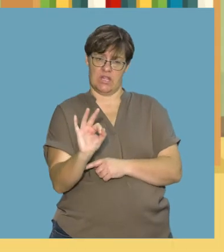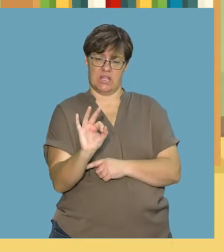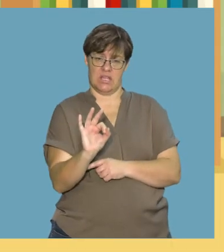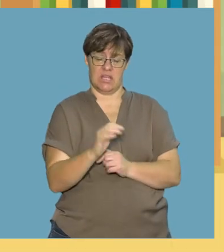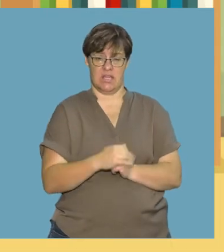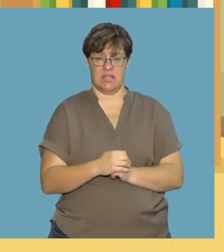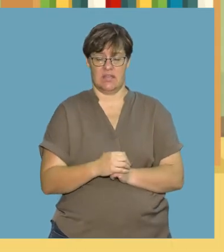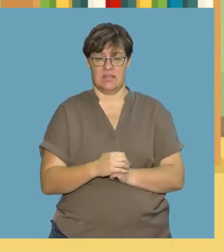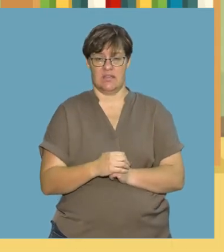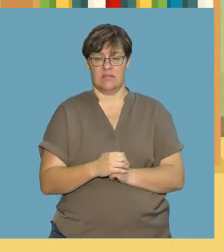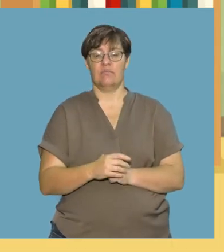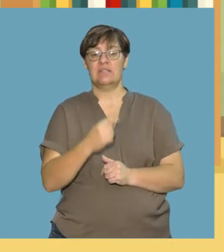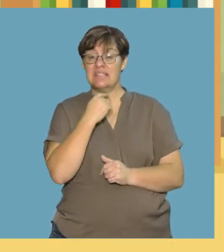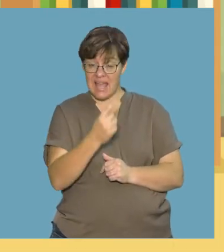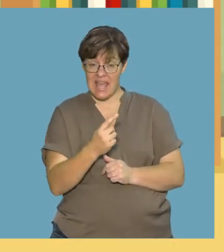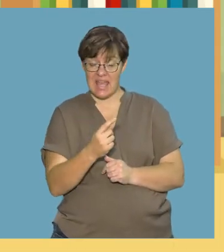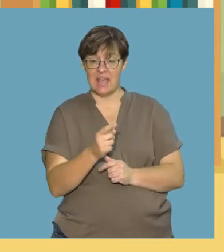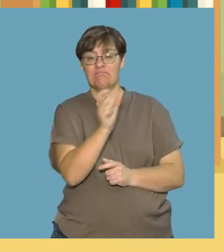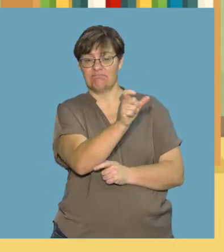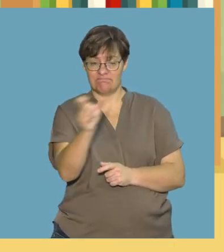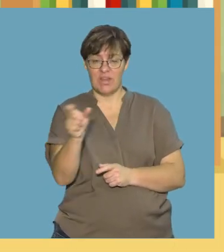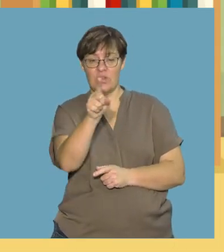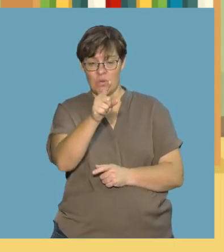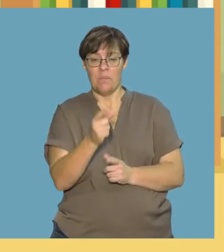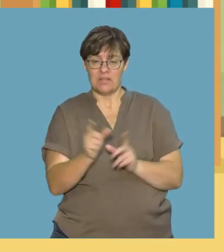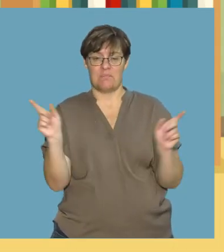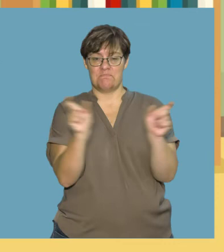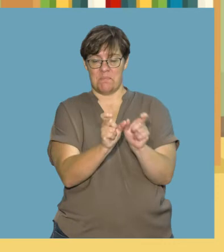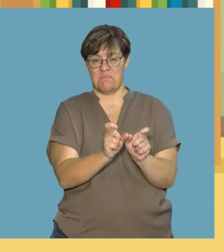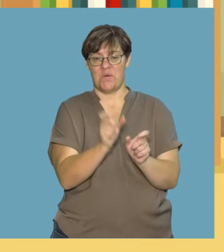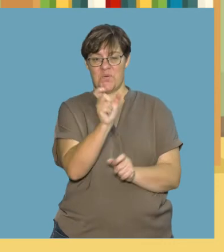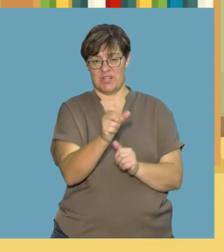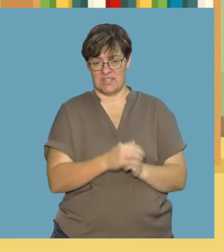I will say the sounds and you put them together to make the word.